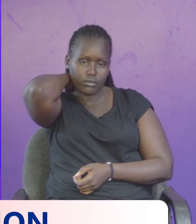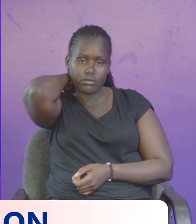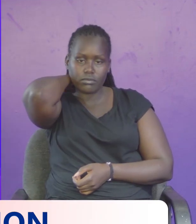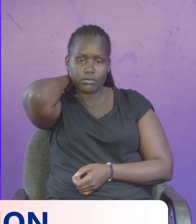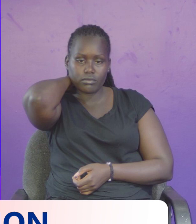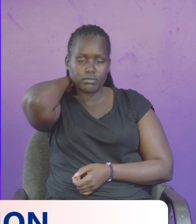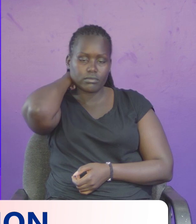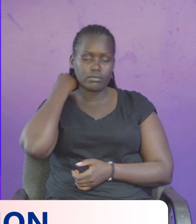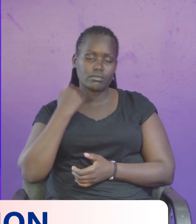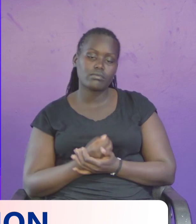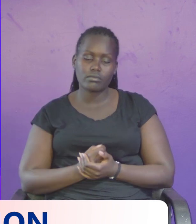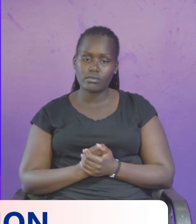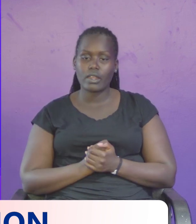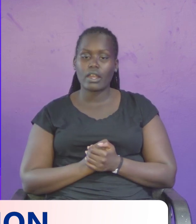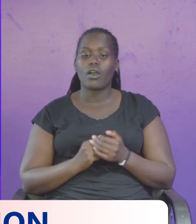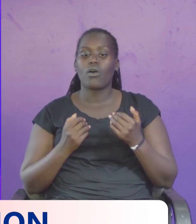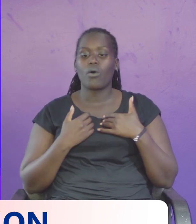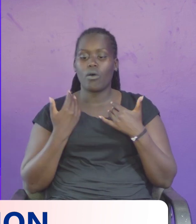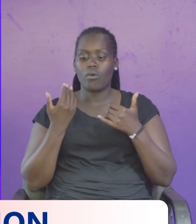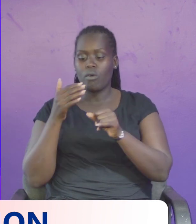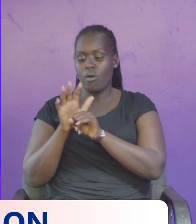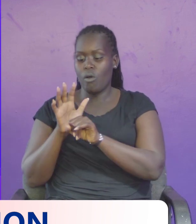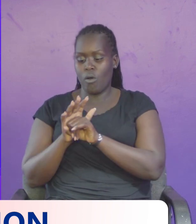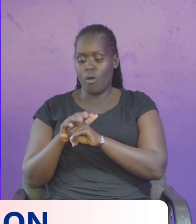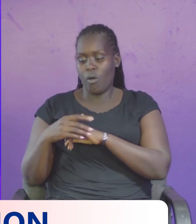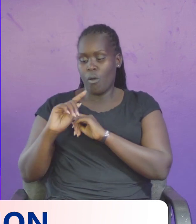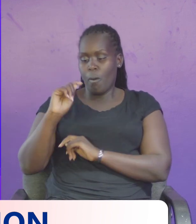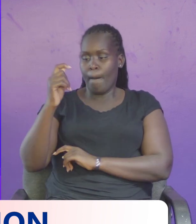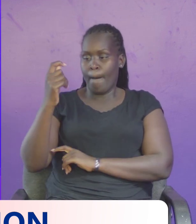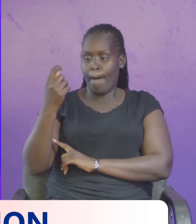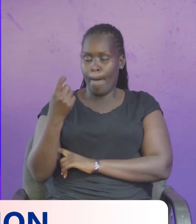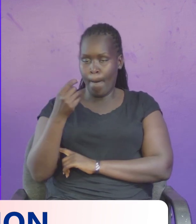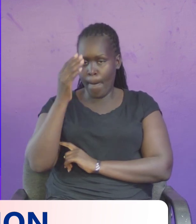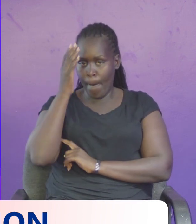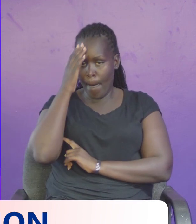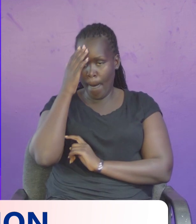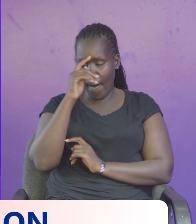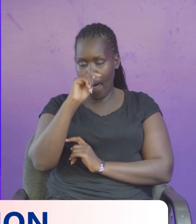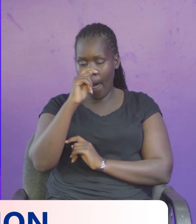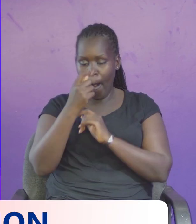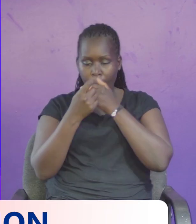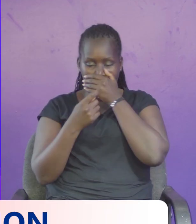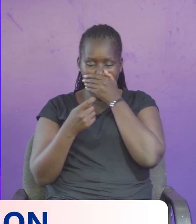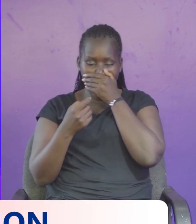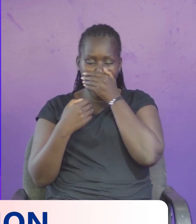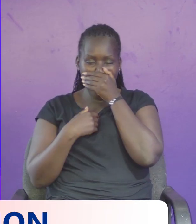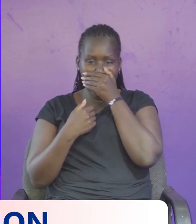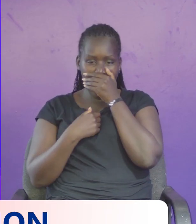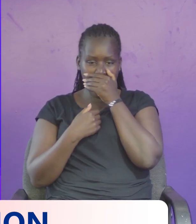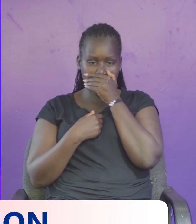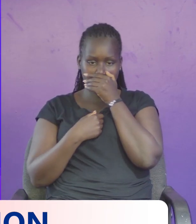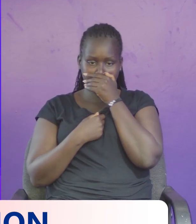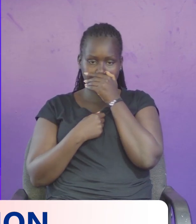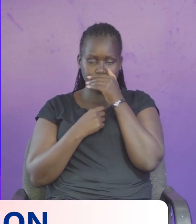sector. Yes. Yeah. There are so much in Kenya. Right. And you know, Wakenya tuko na roho ya ukarimu sana. We